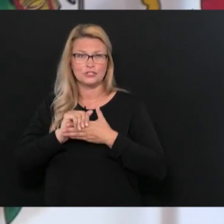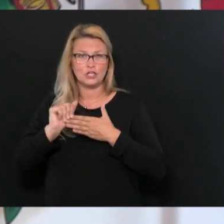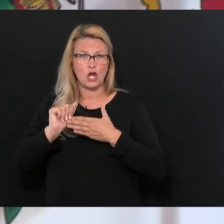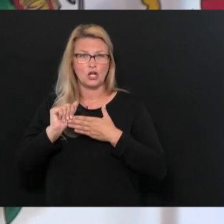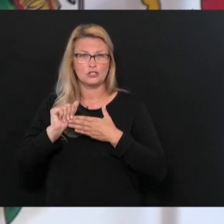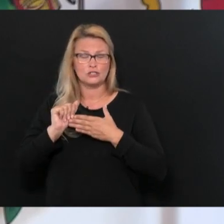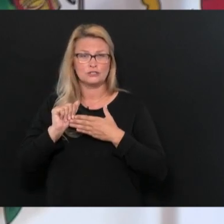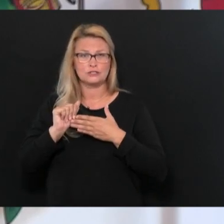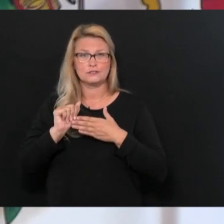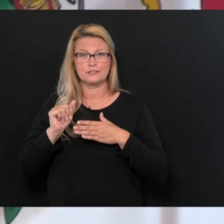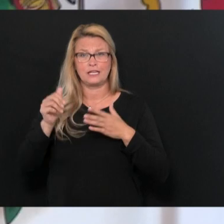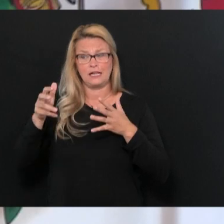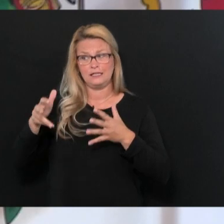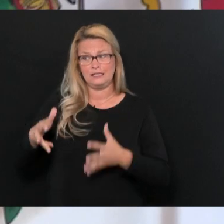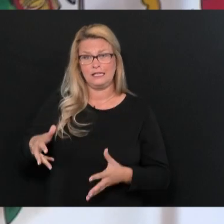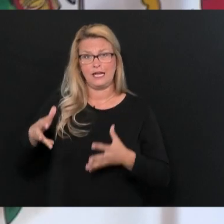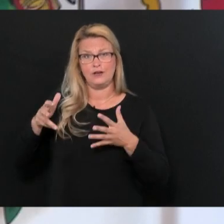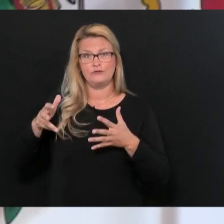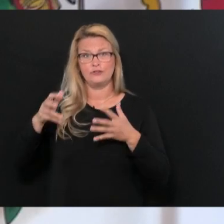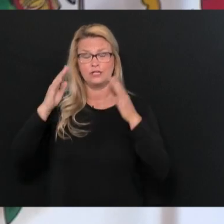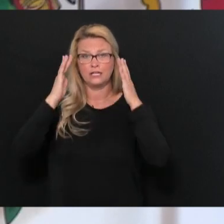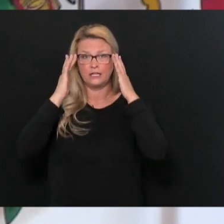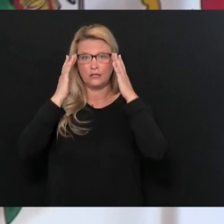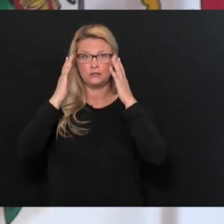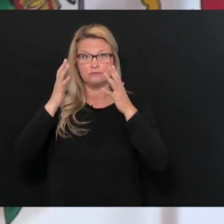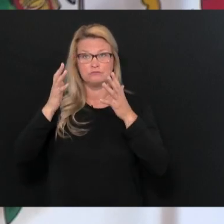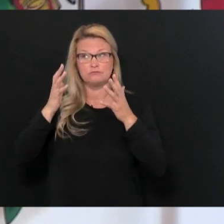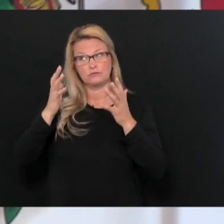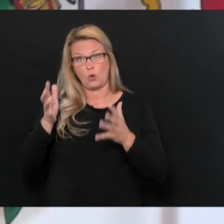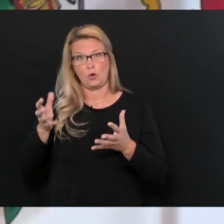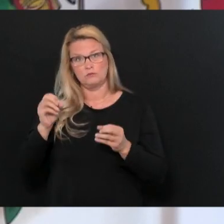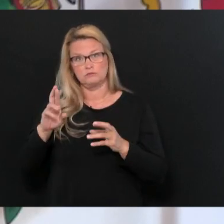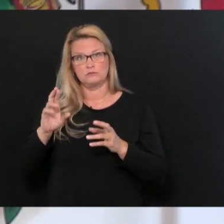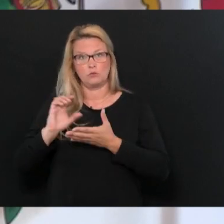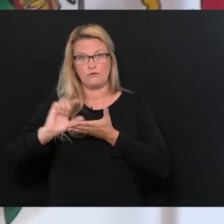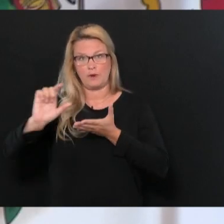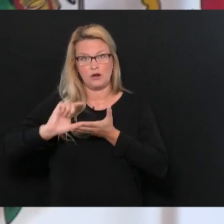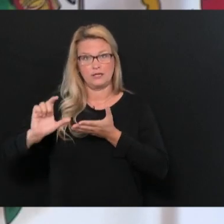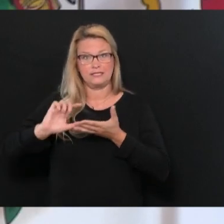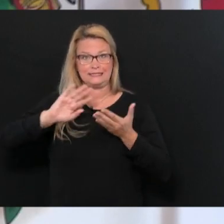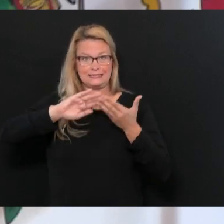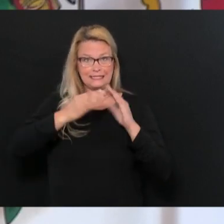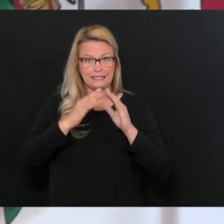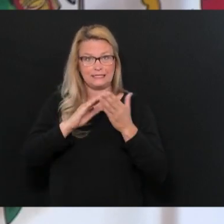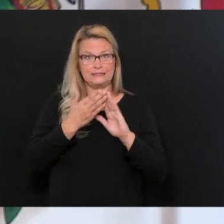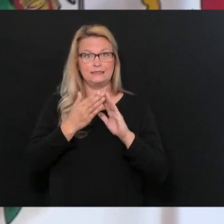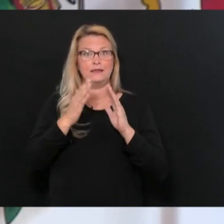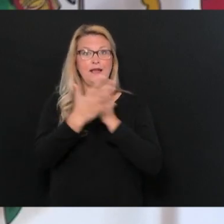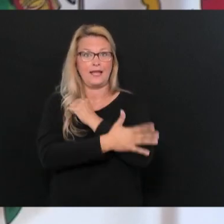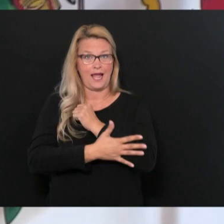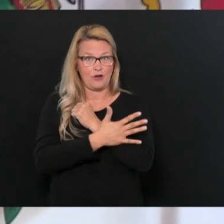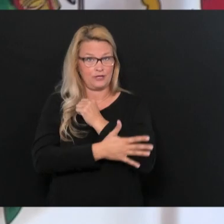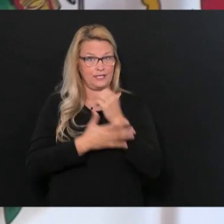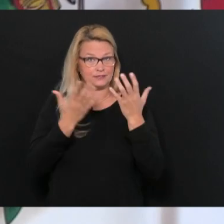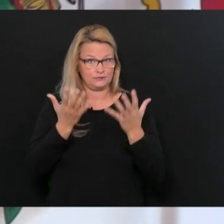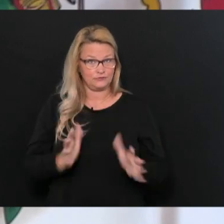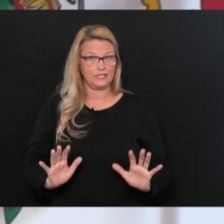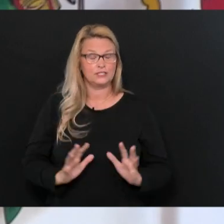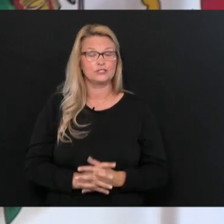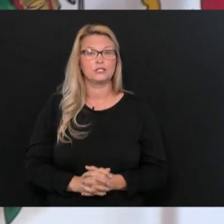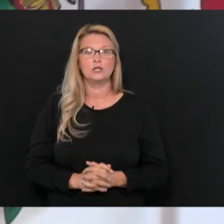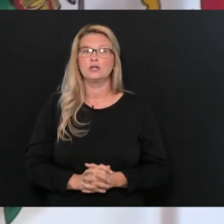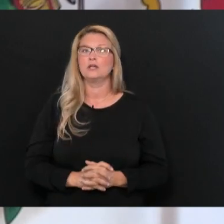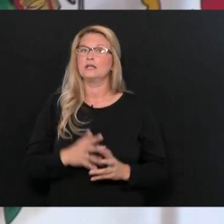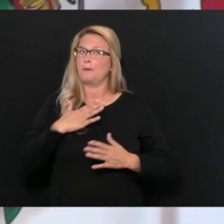$153,195,000 plus some change that has gone out or been awarded now to our cities and counties. That's good. We need them to continue